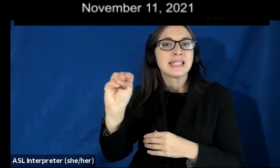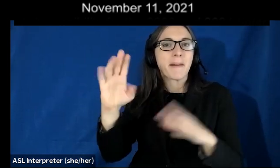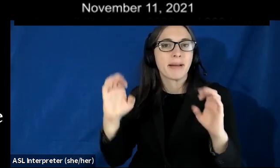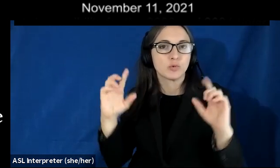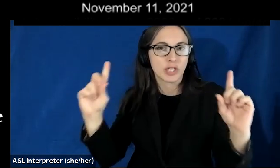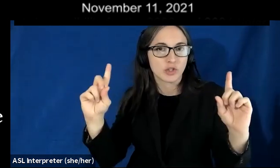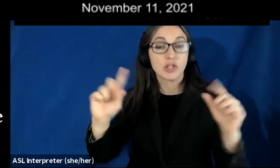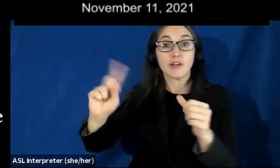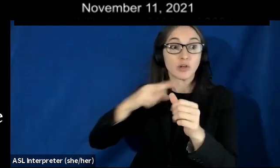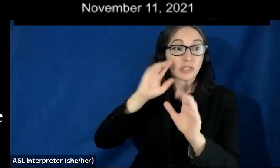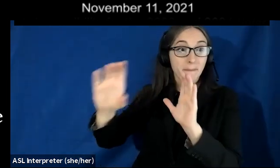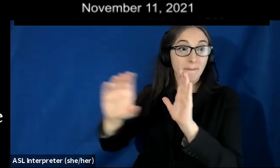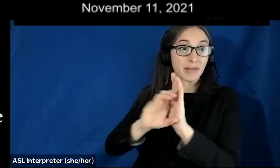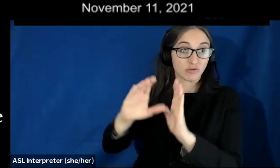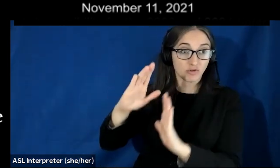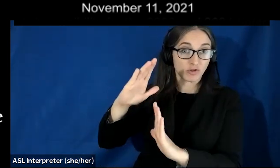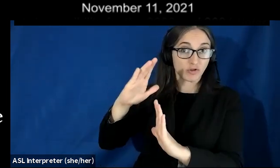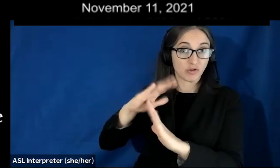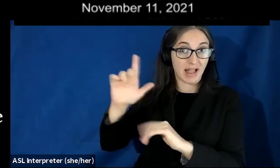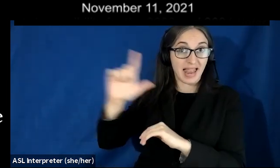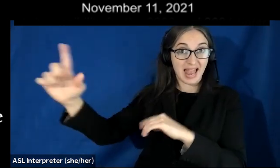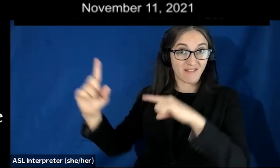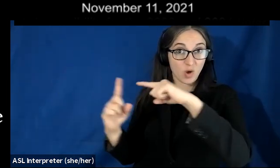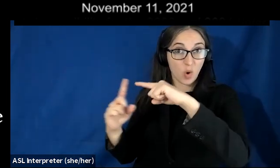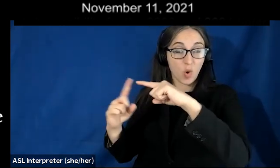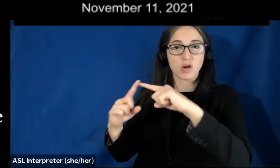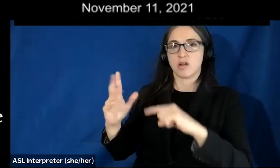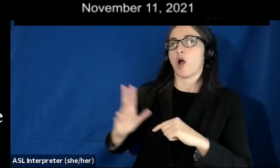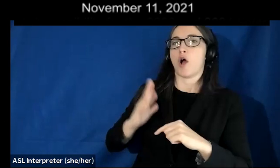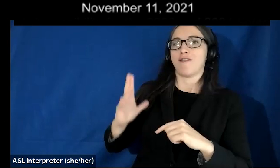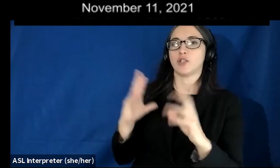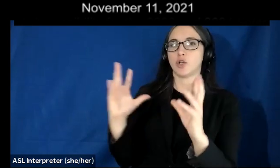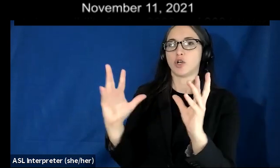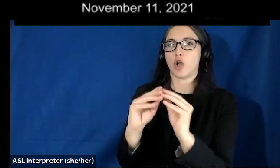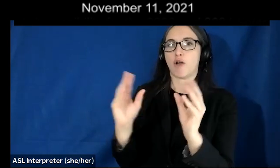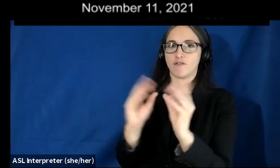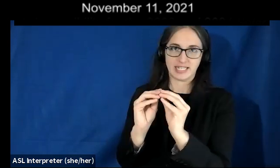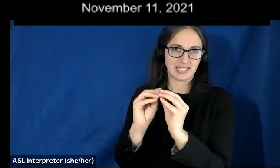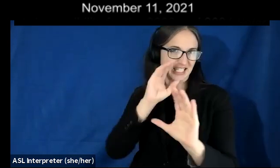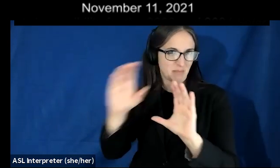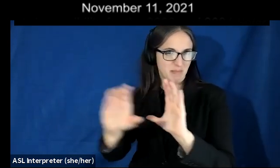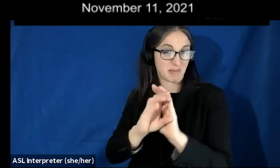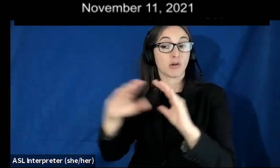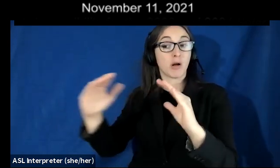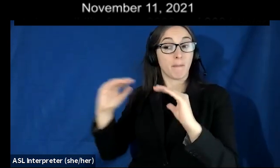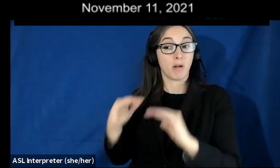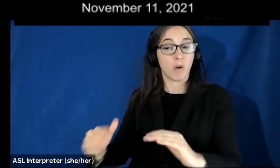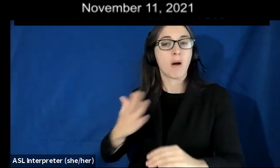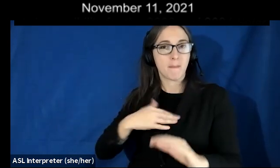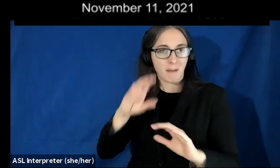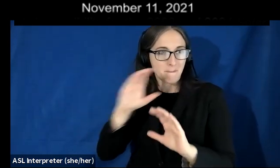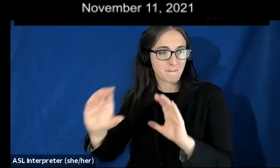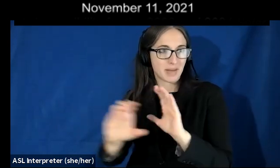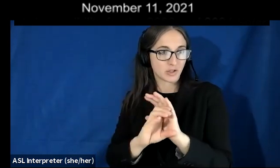corner, the official logo of the conference. And below the logo, there's my picture. My pronouns